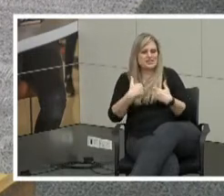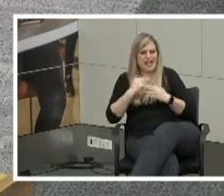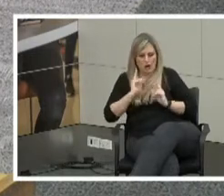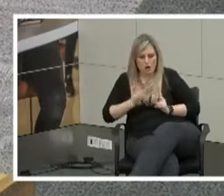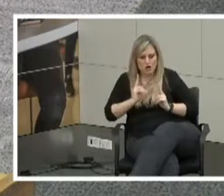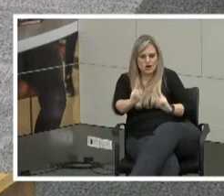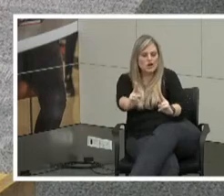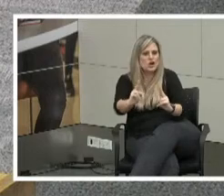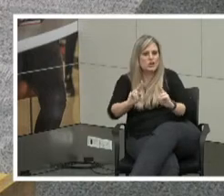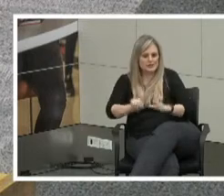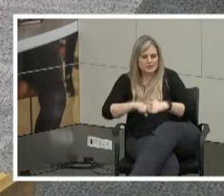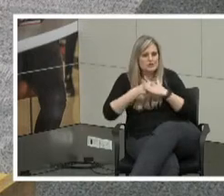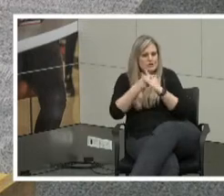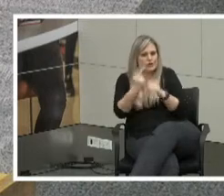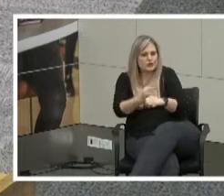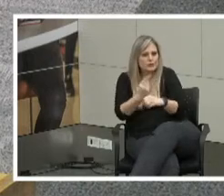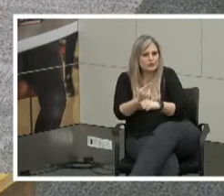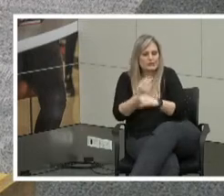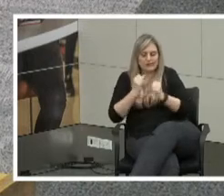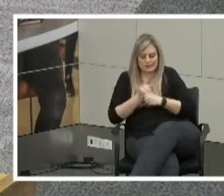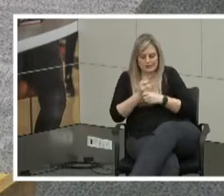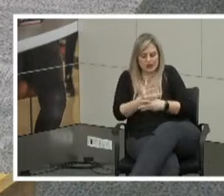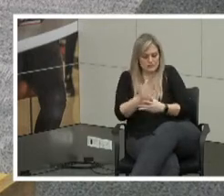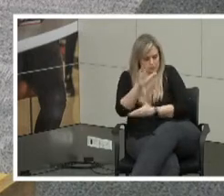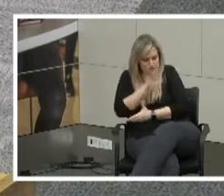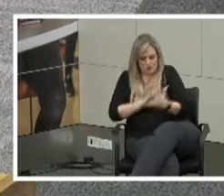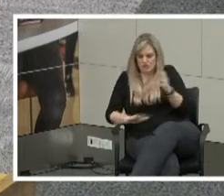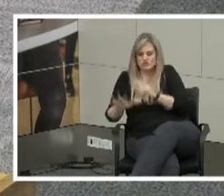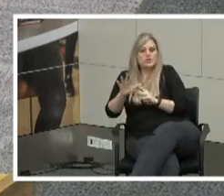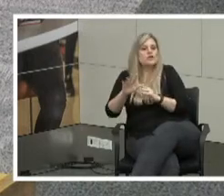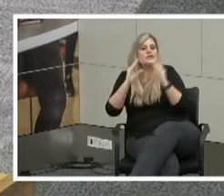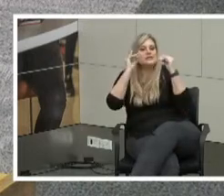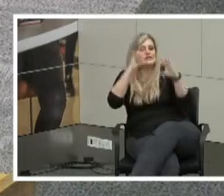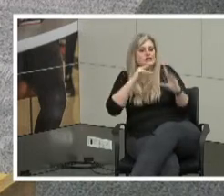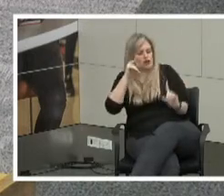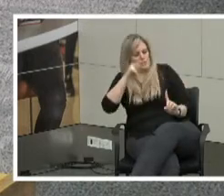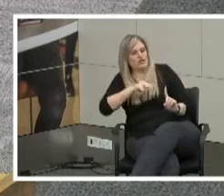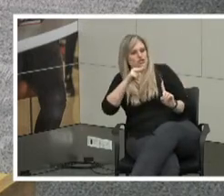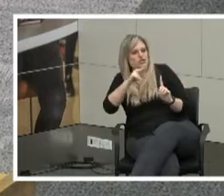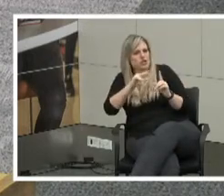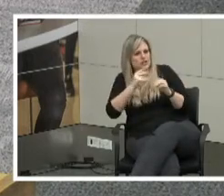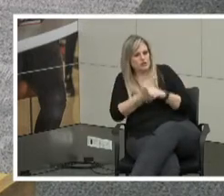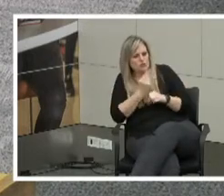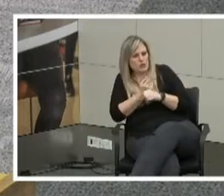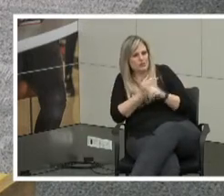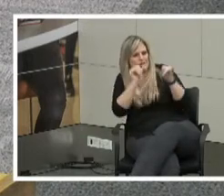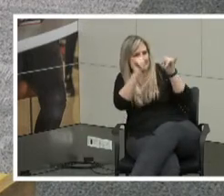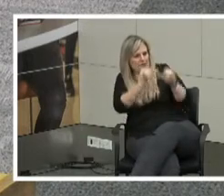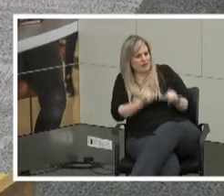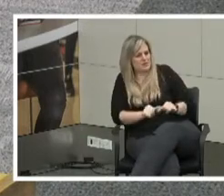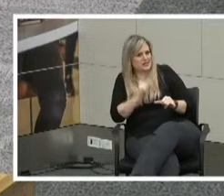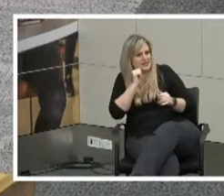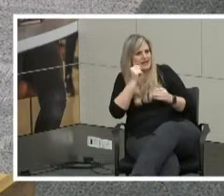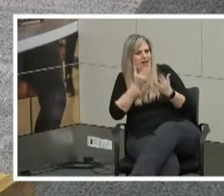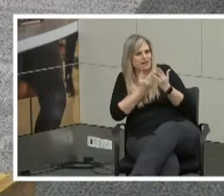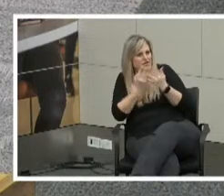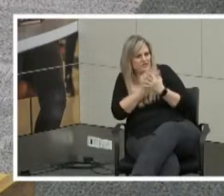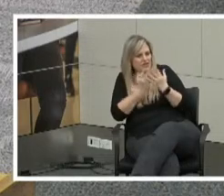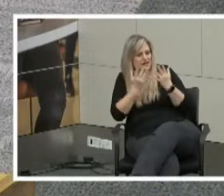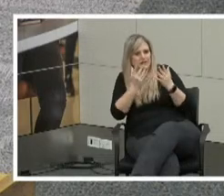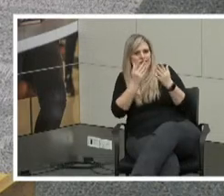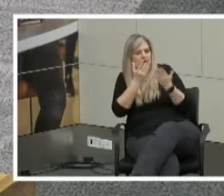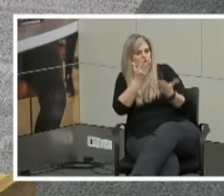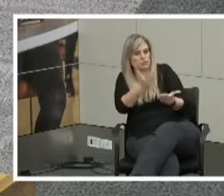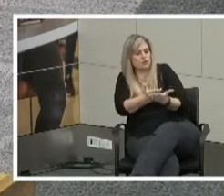left chaos and confusion in its wake teachers are being judged by metrics that have not been properly vetted or proven to